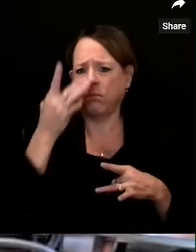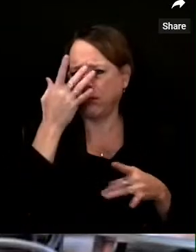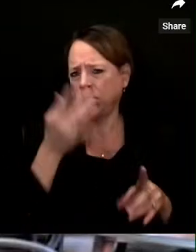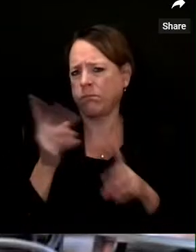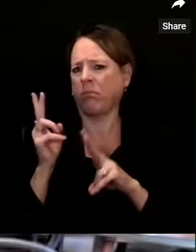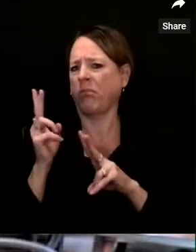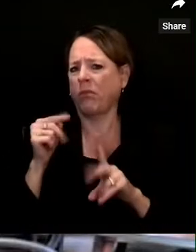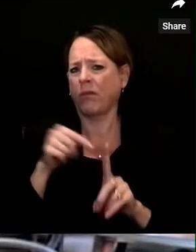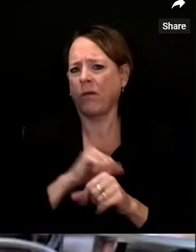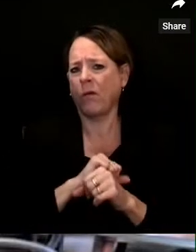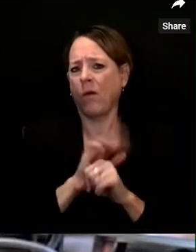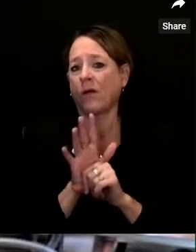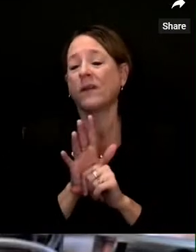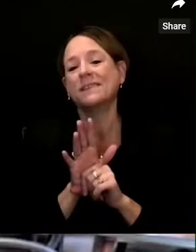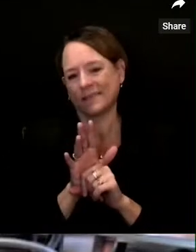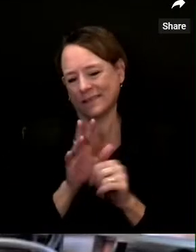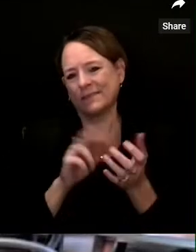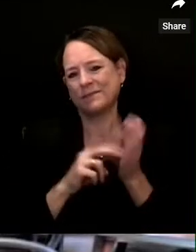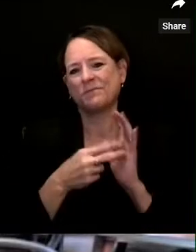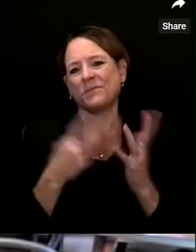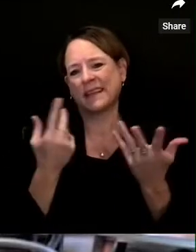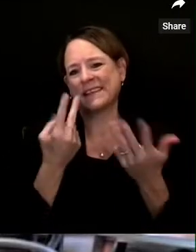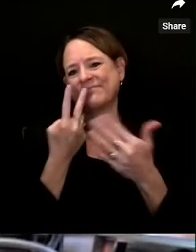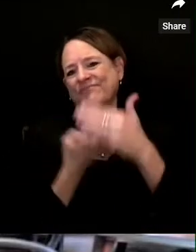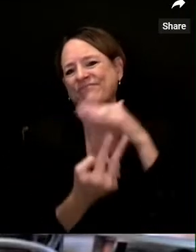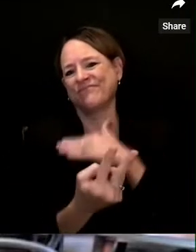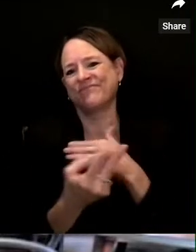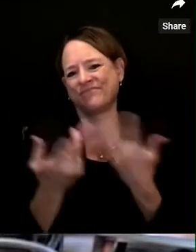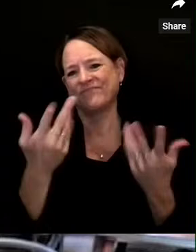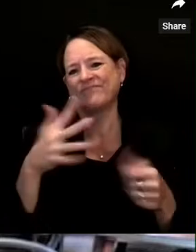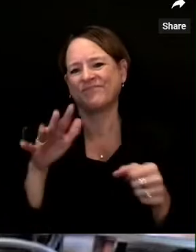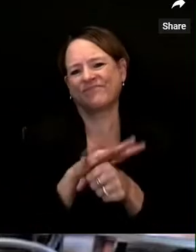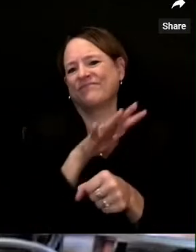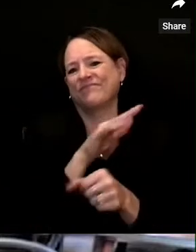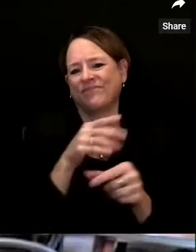we will see an increase in deaths. I think what's